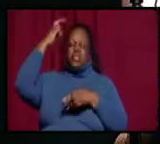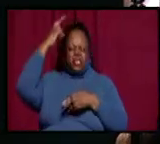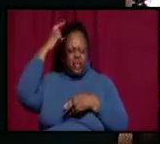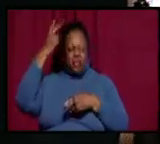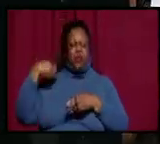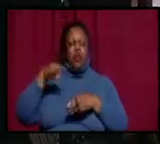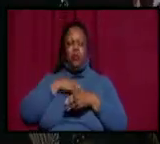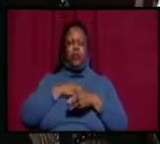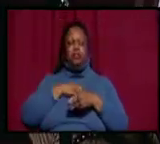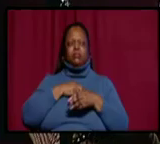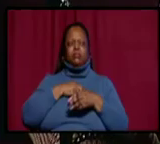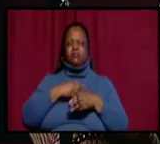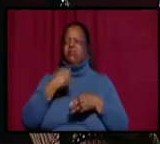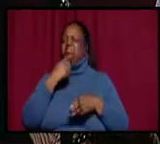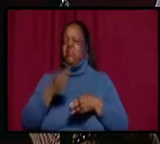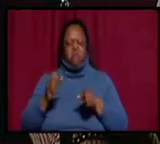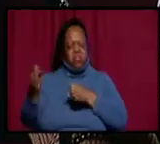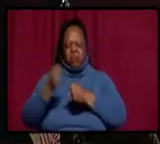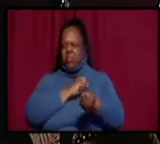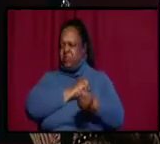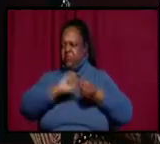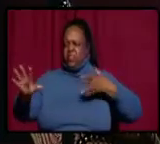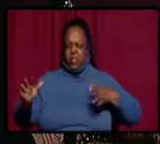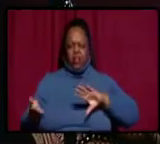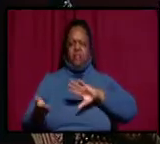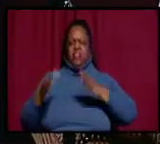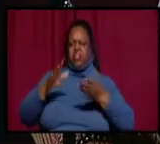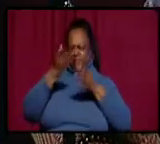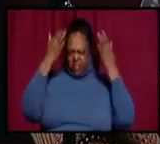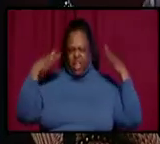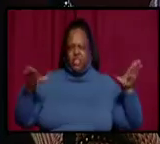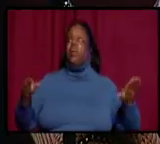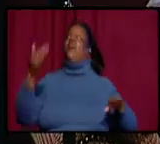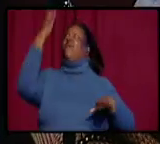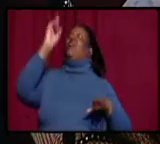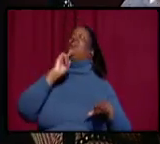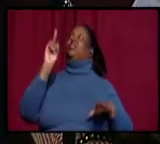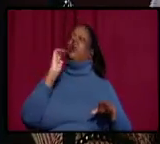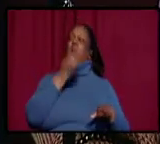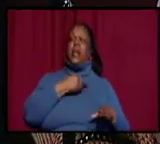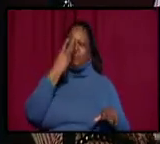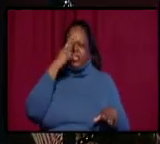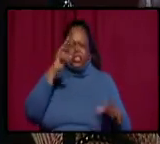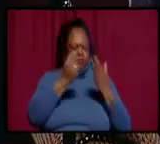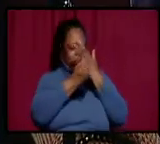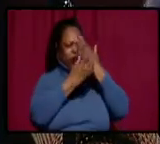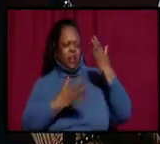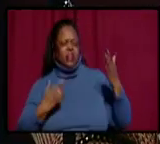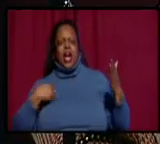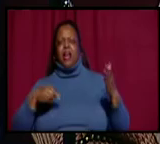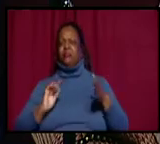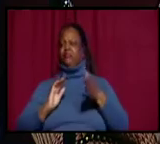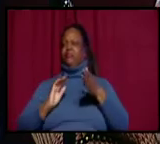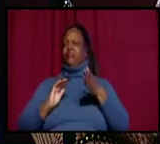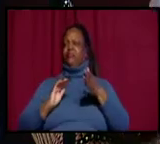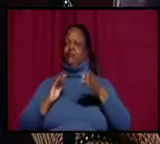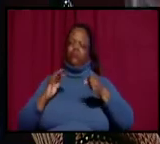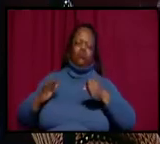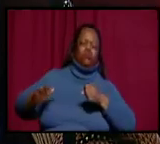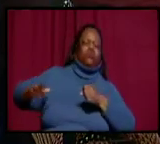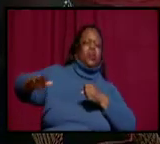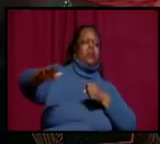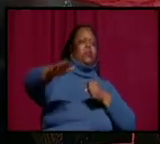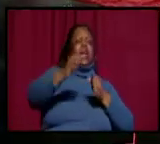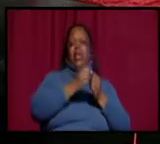death. We bind the death angel in the name of Jesus. Father, you said when I see the blood, I'll pass over you. God,